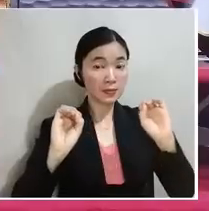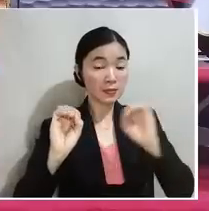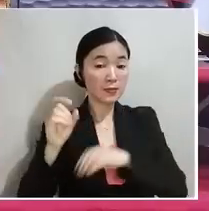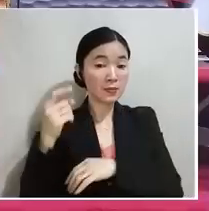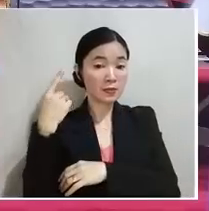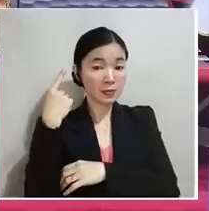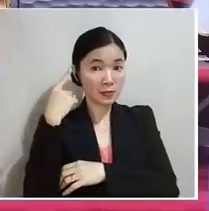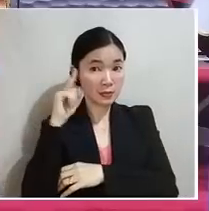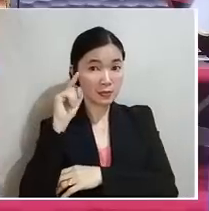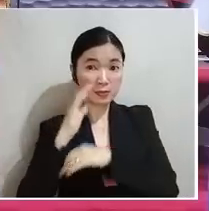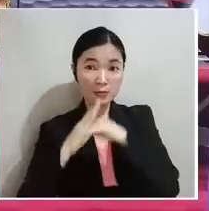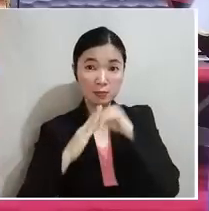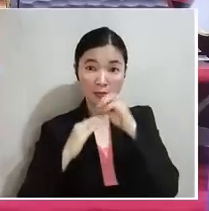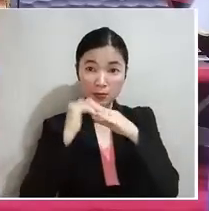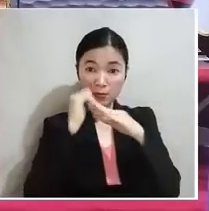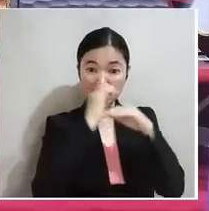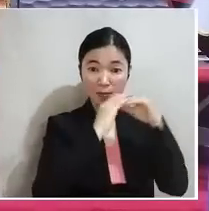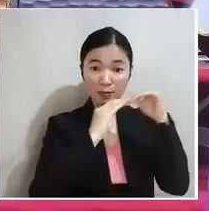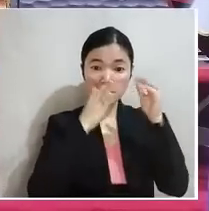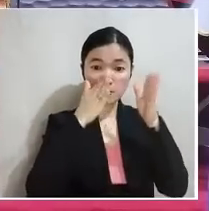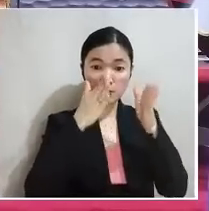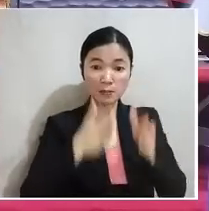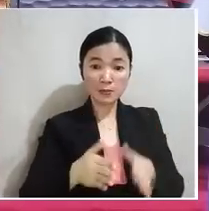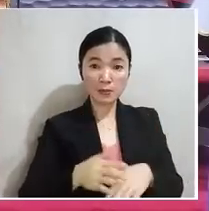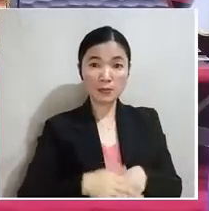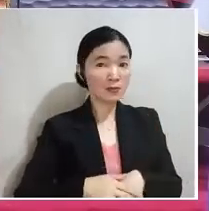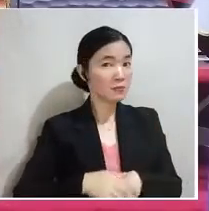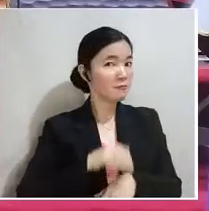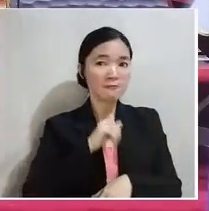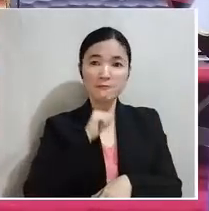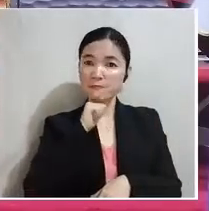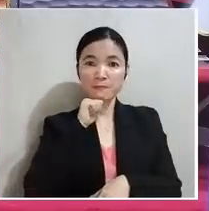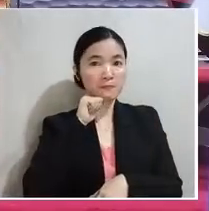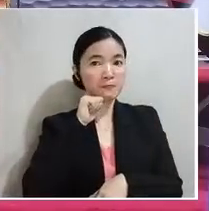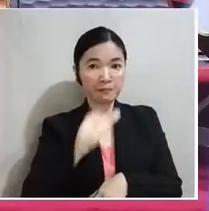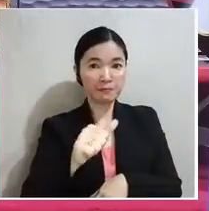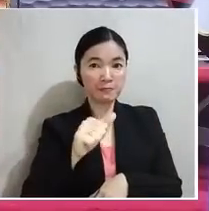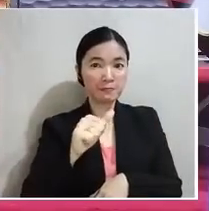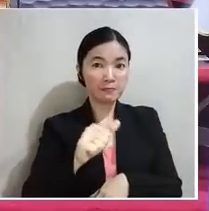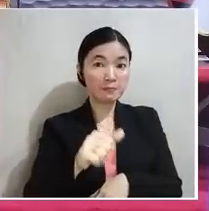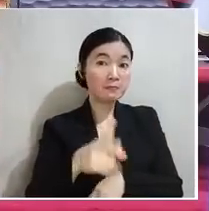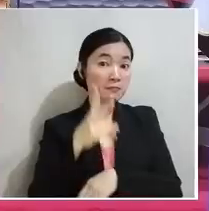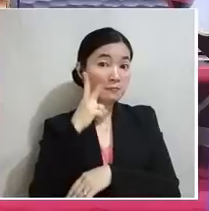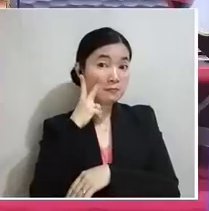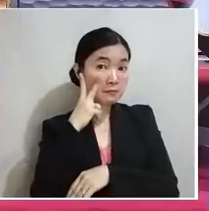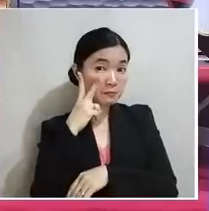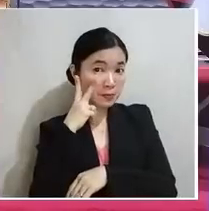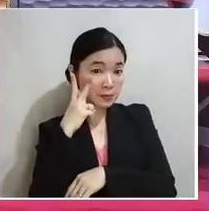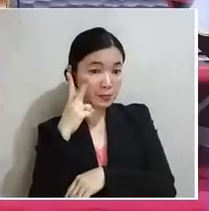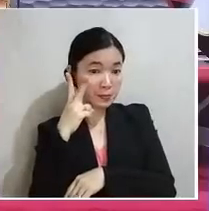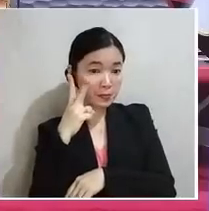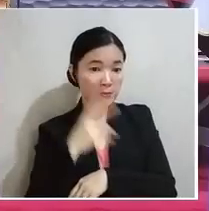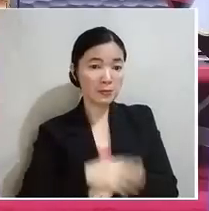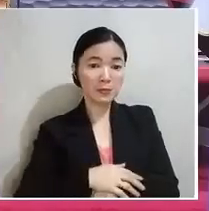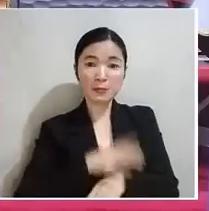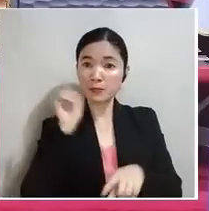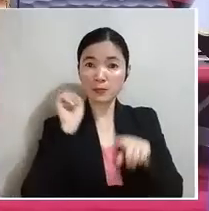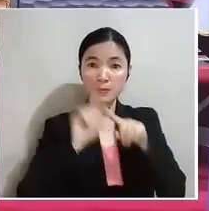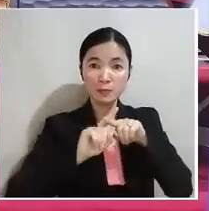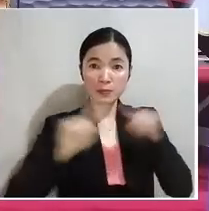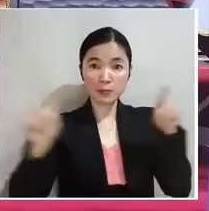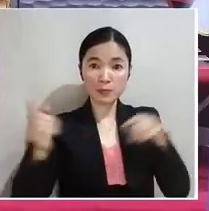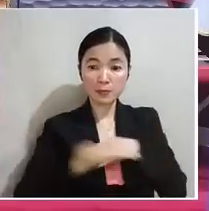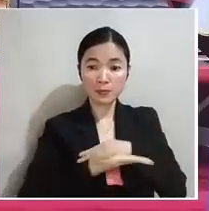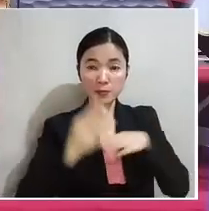not one could I find. Rather, they put gall in my